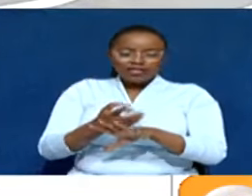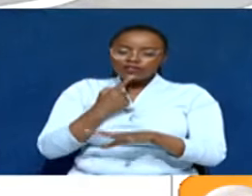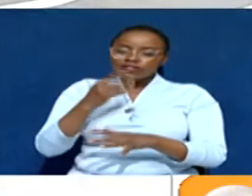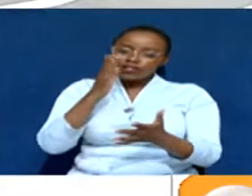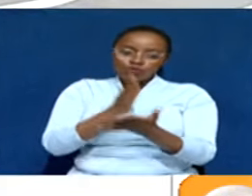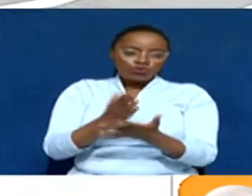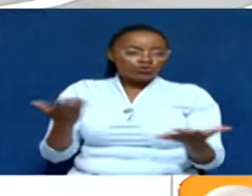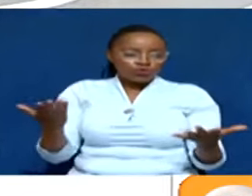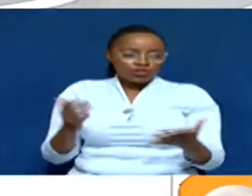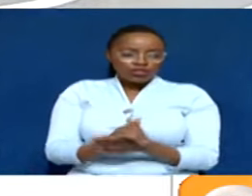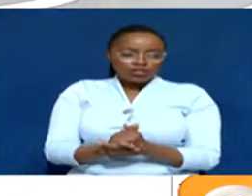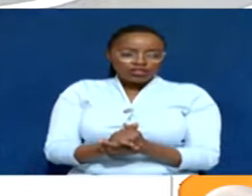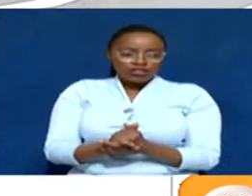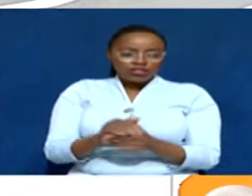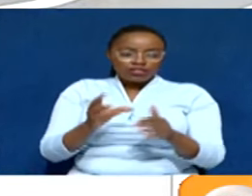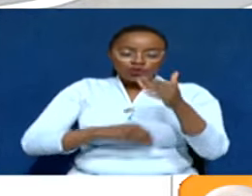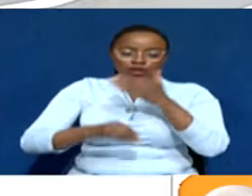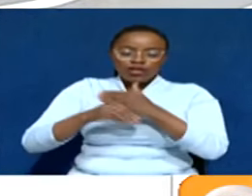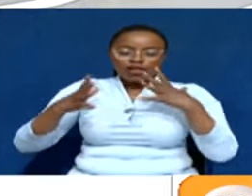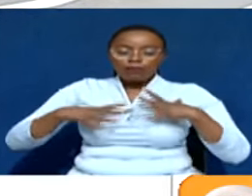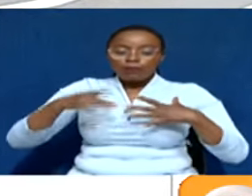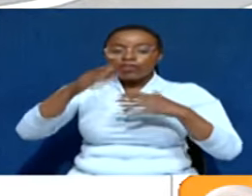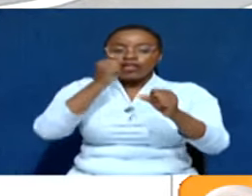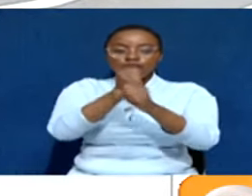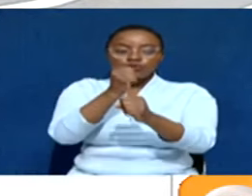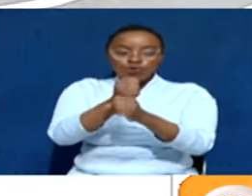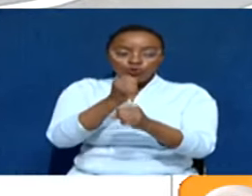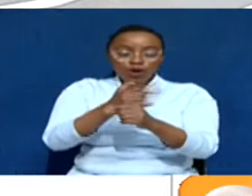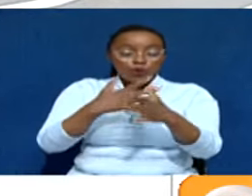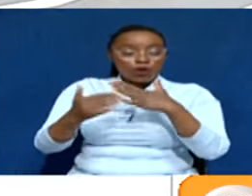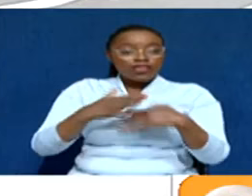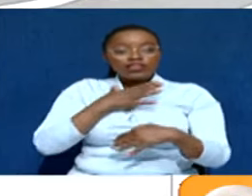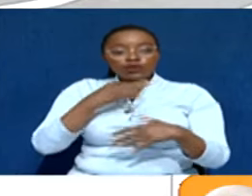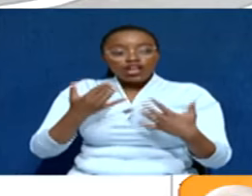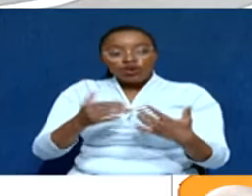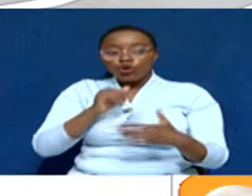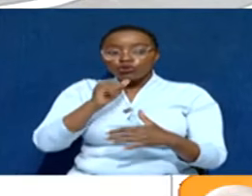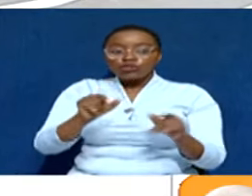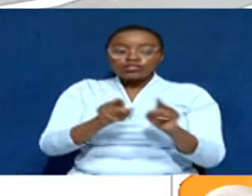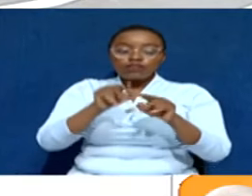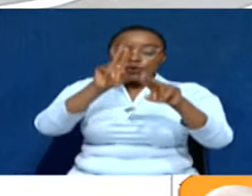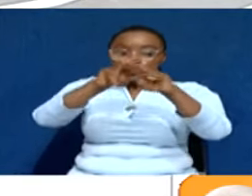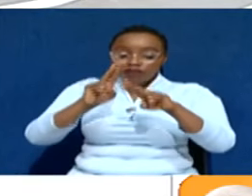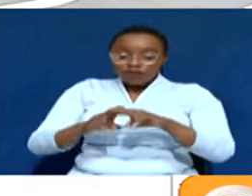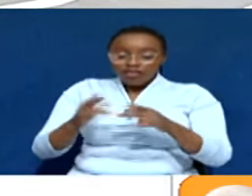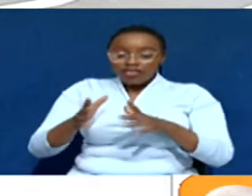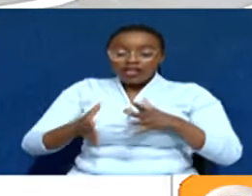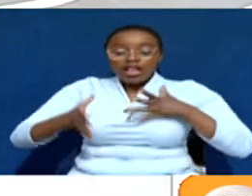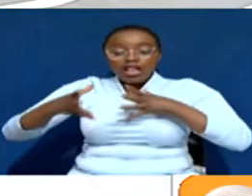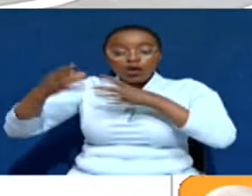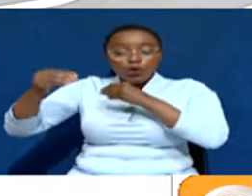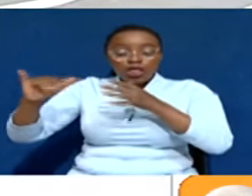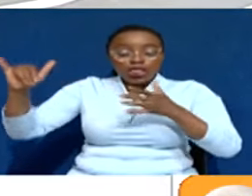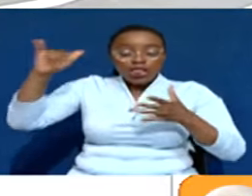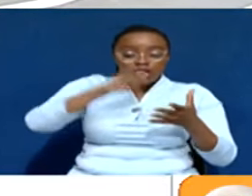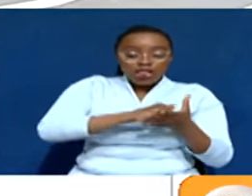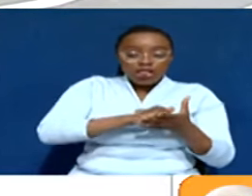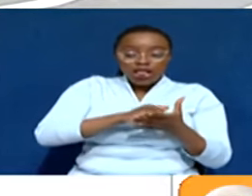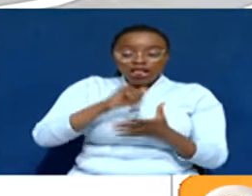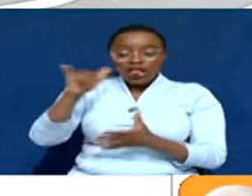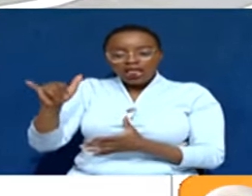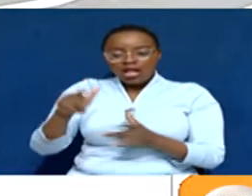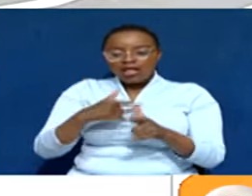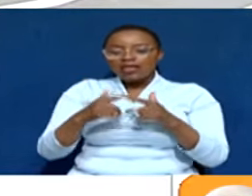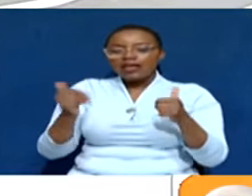tu ukweli. Tuongeze watu kwa ground. Whether you like it or not. Hata mkikaa chini saizi mkimbie huko mrudi. Those things will